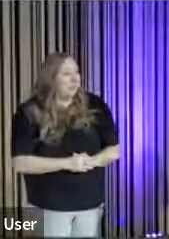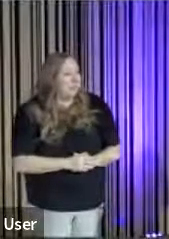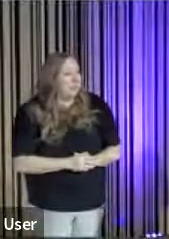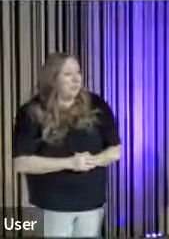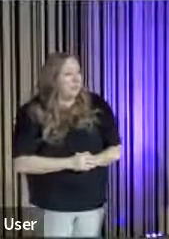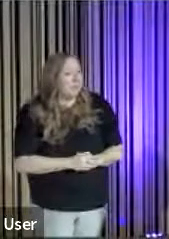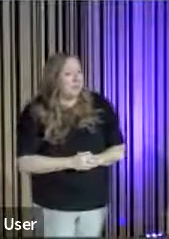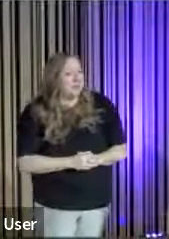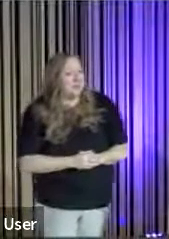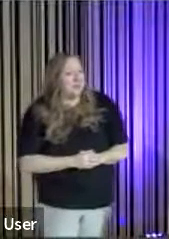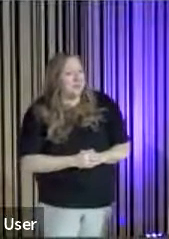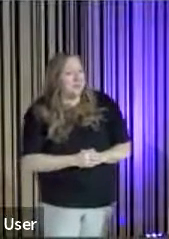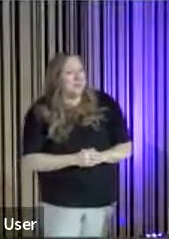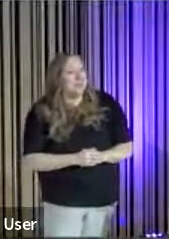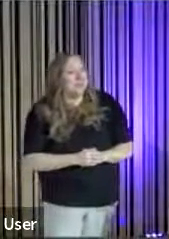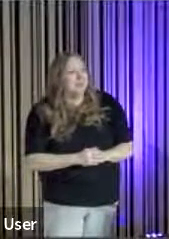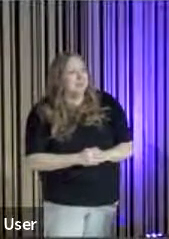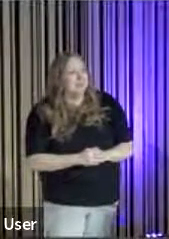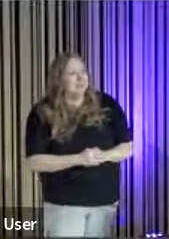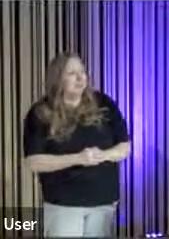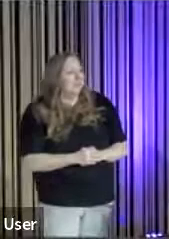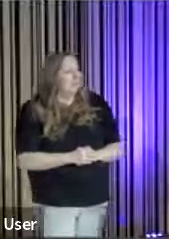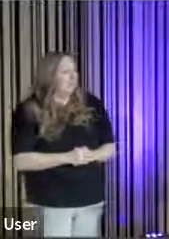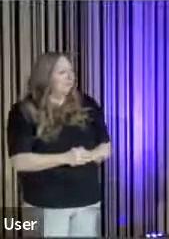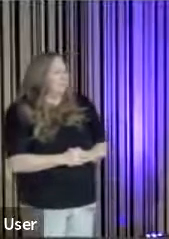is indeed